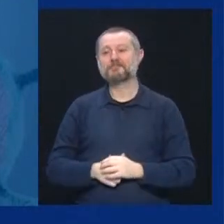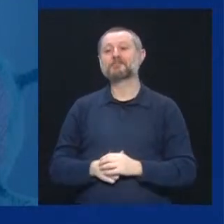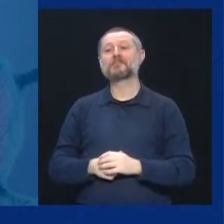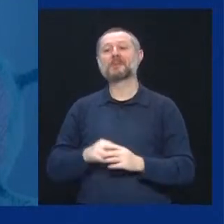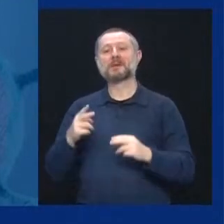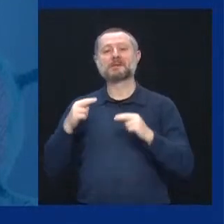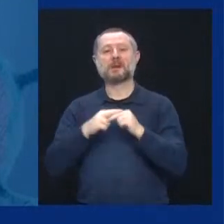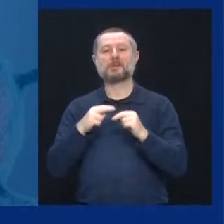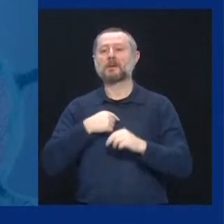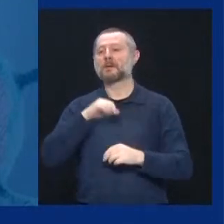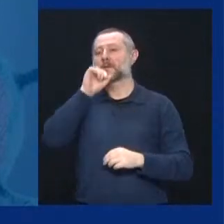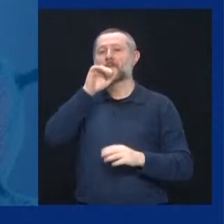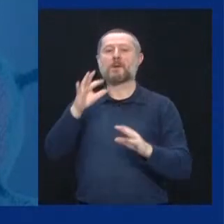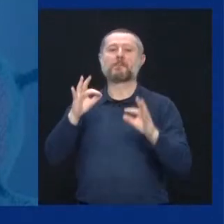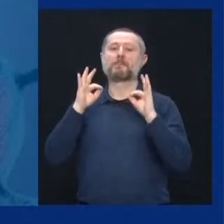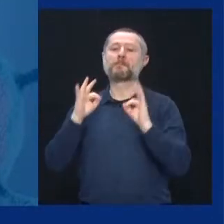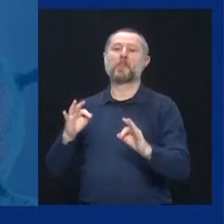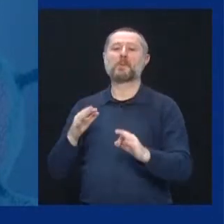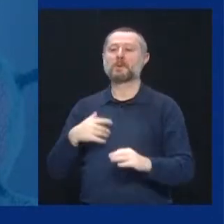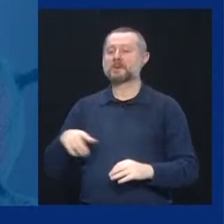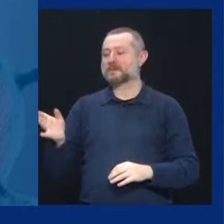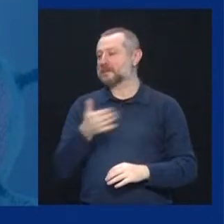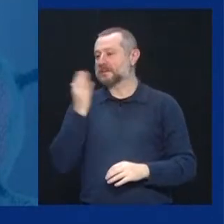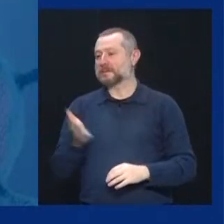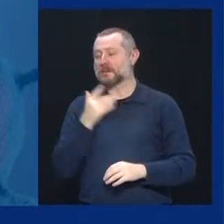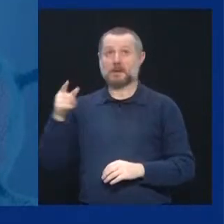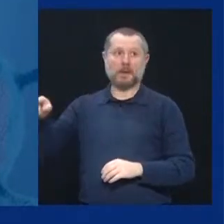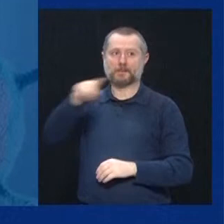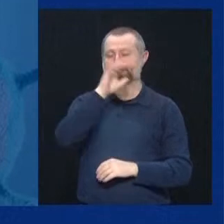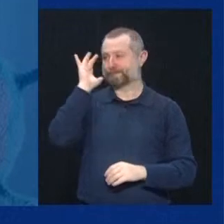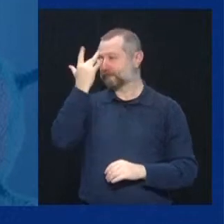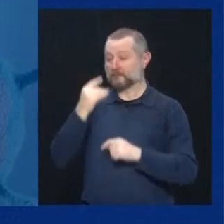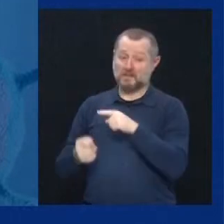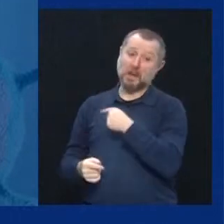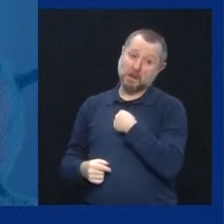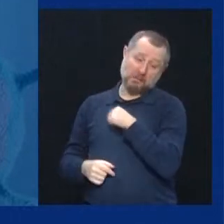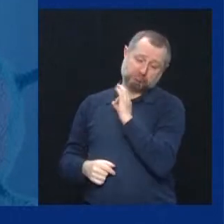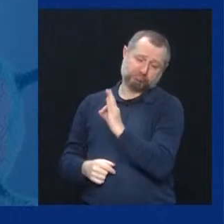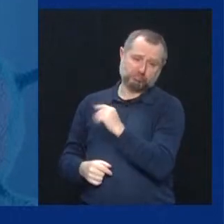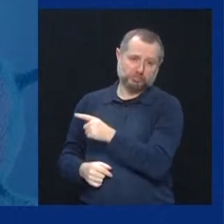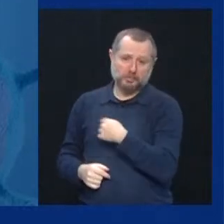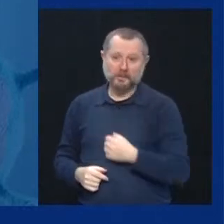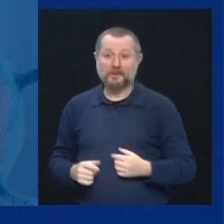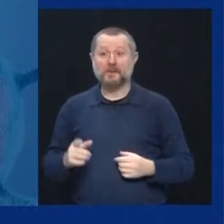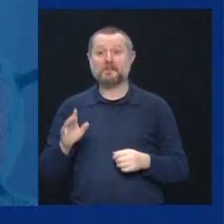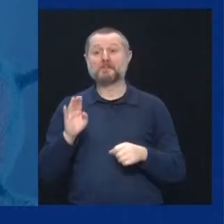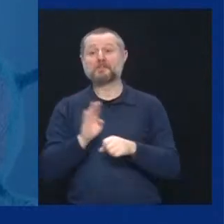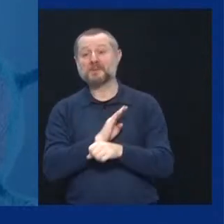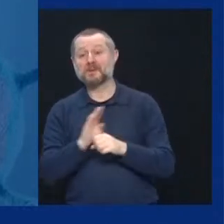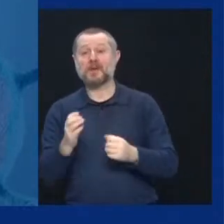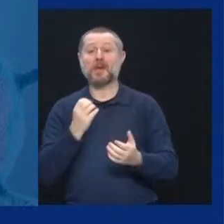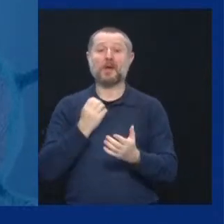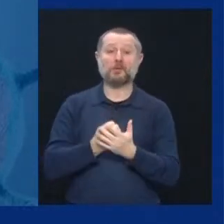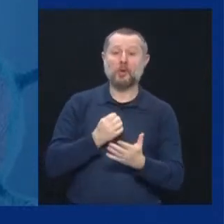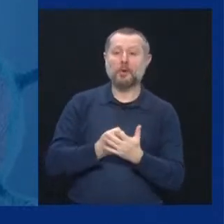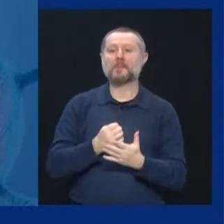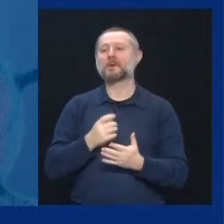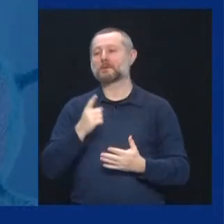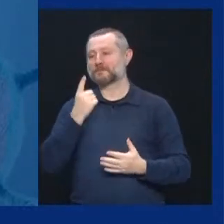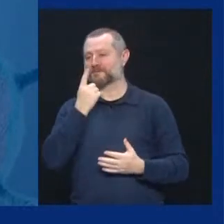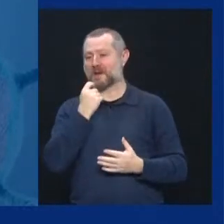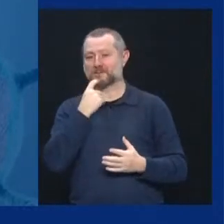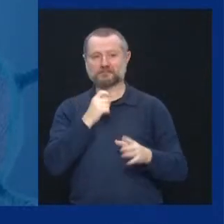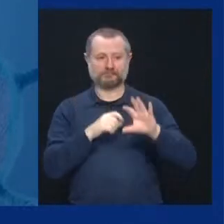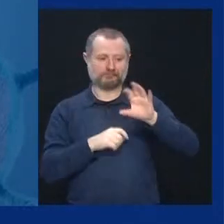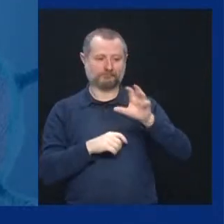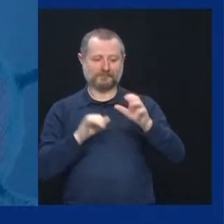love, nobody loves. The opening the economy is the red valve,